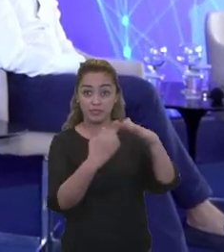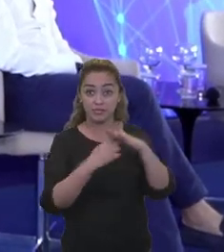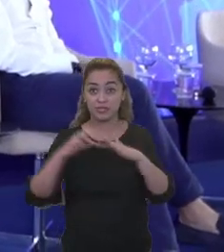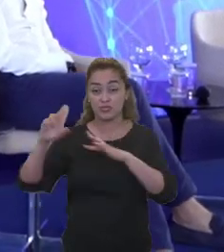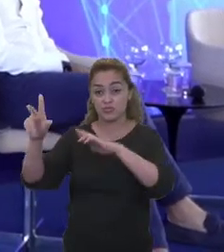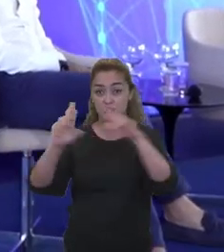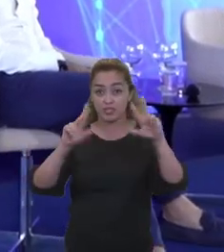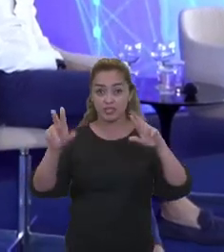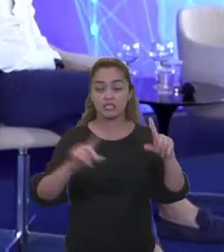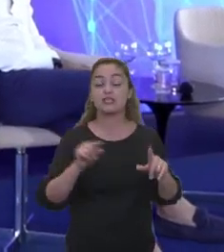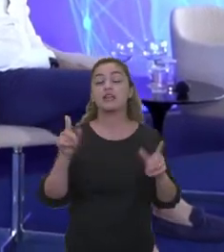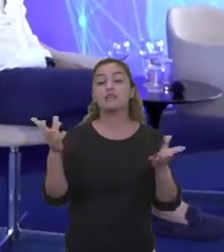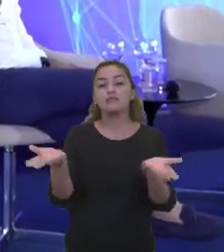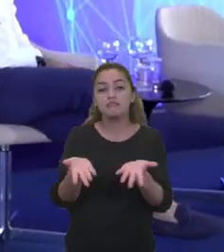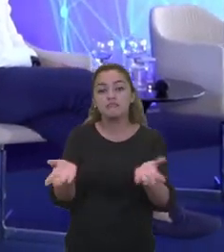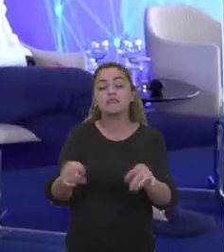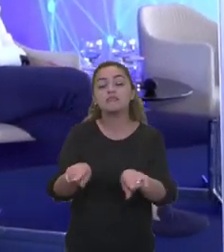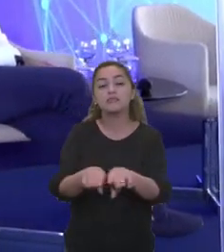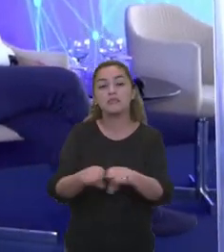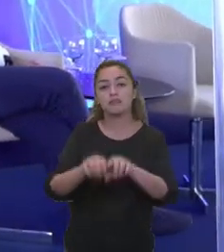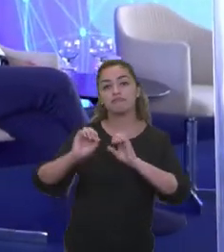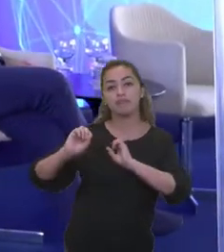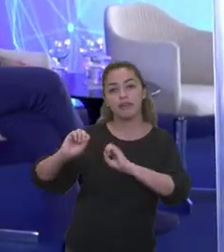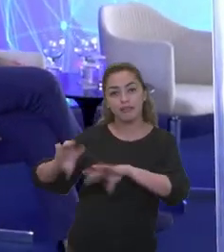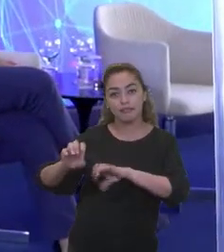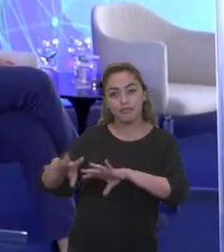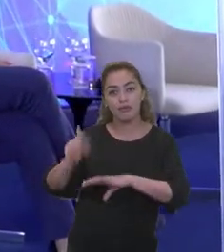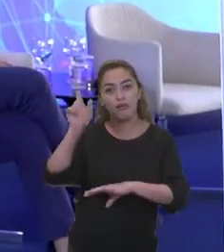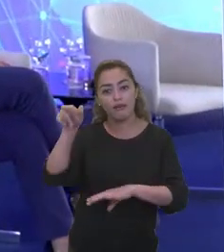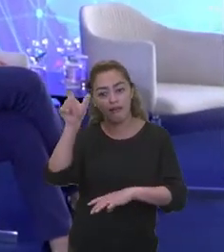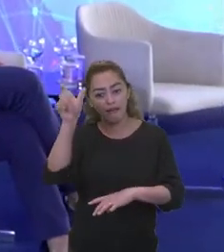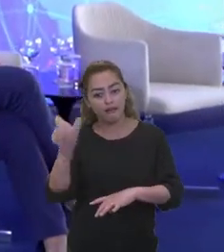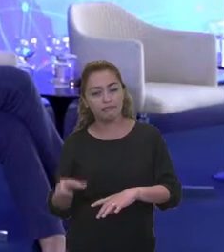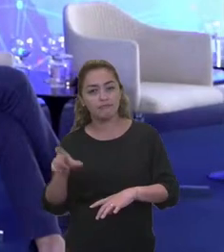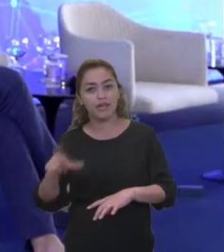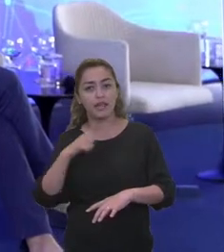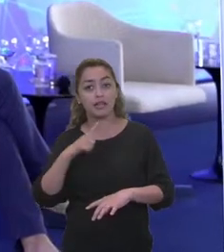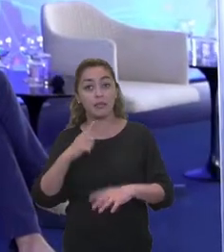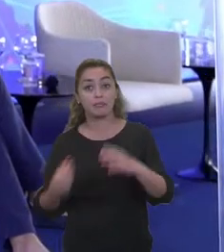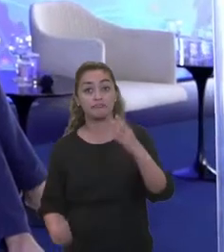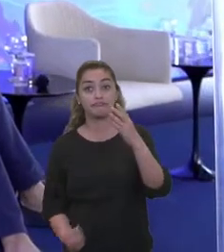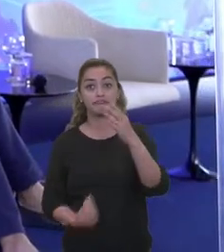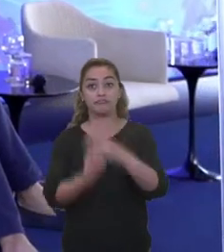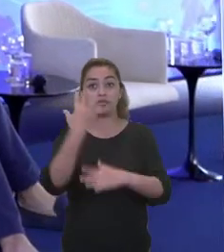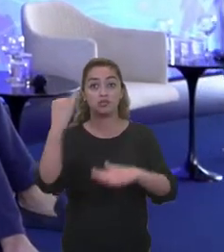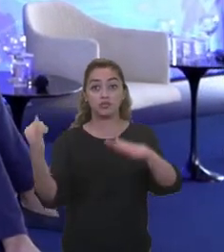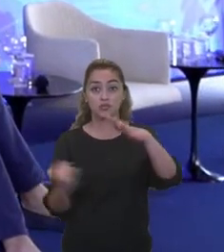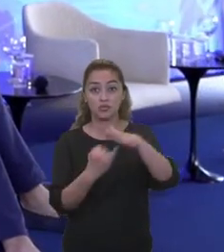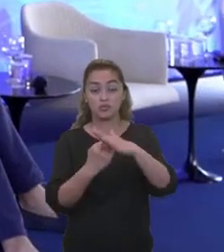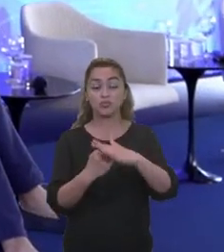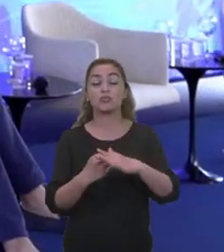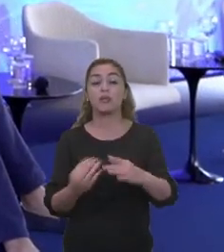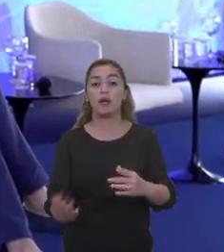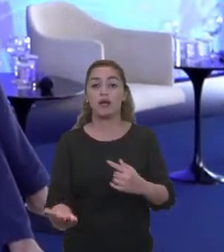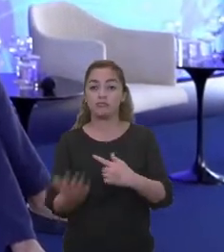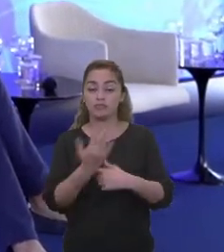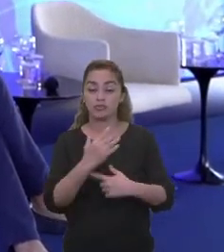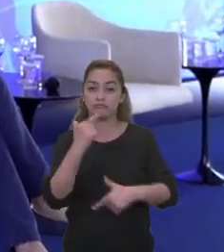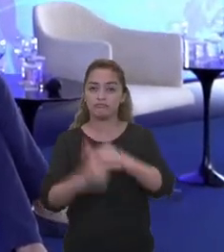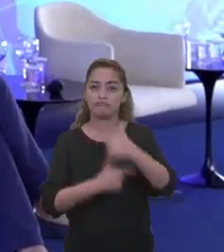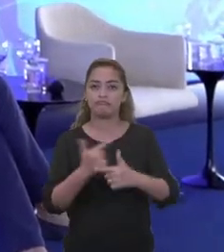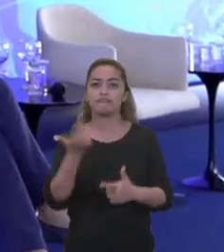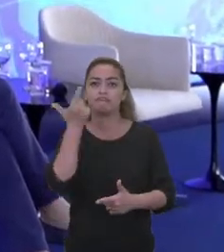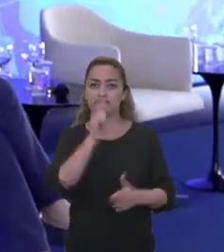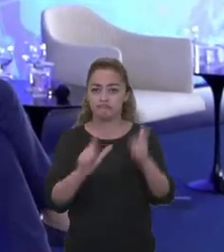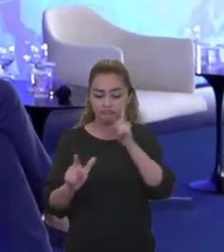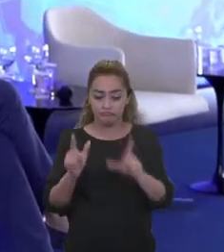companies, and on the cause of education in Brazil is always in her radar. She's a founder of the Institute